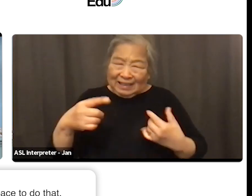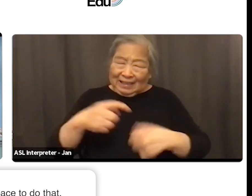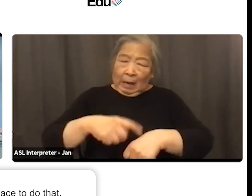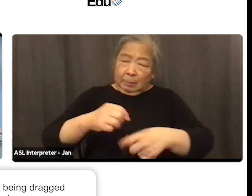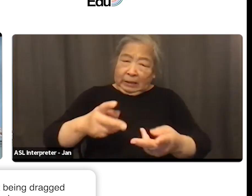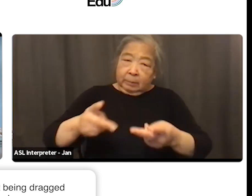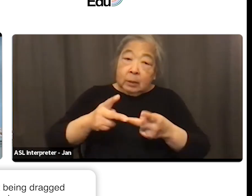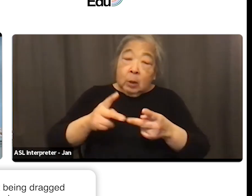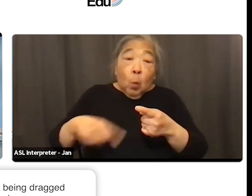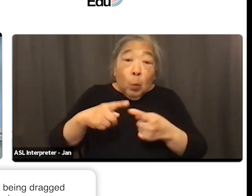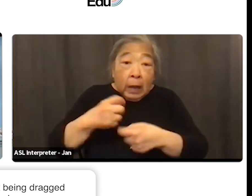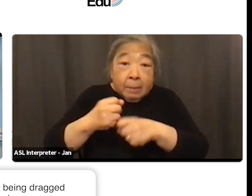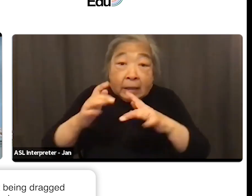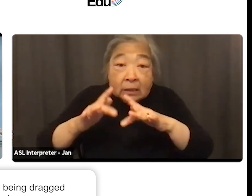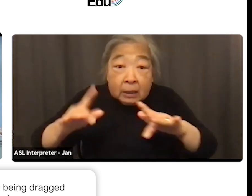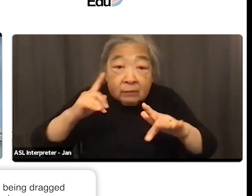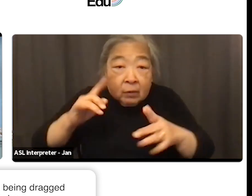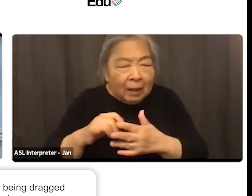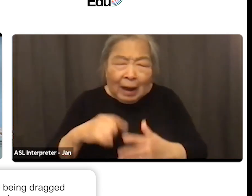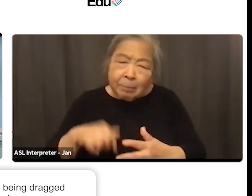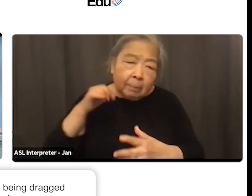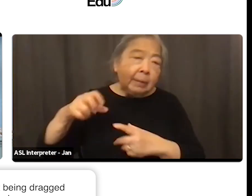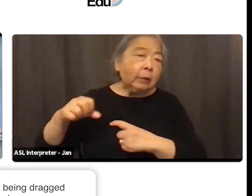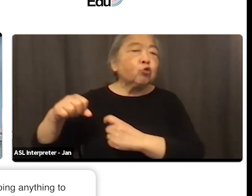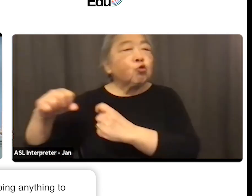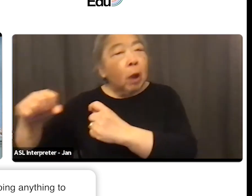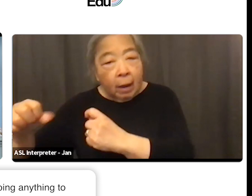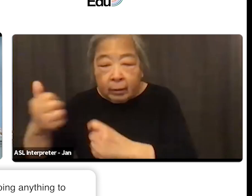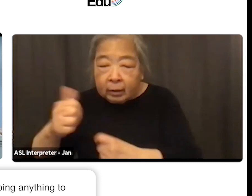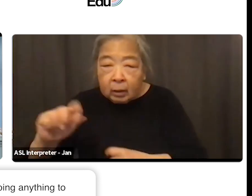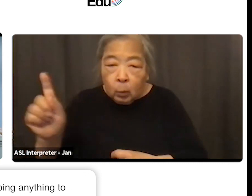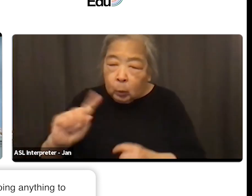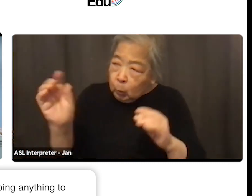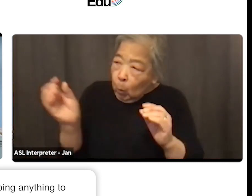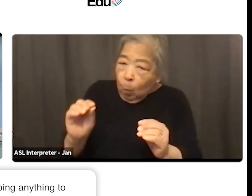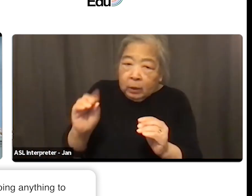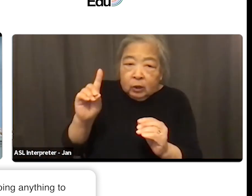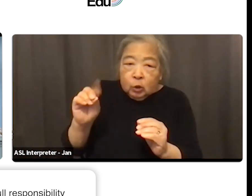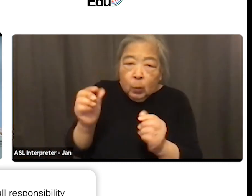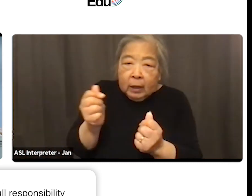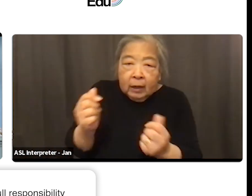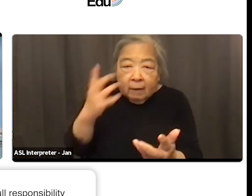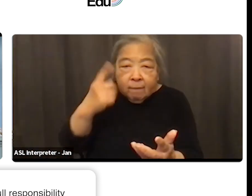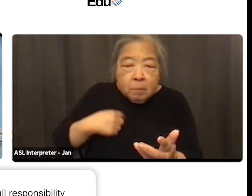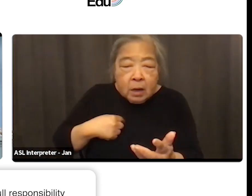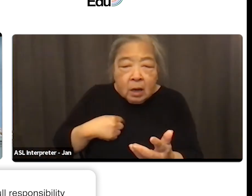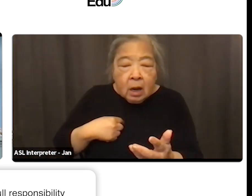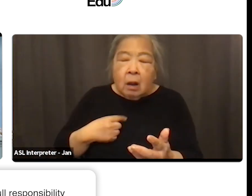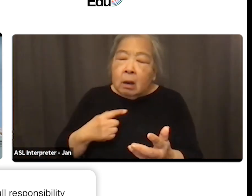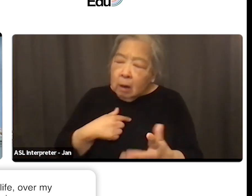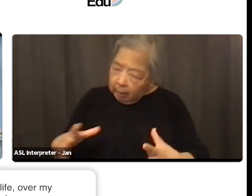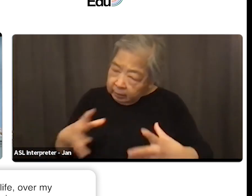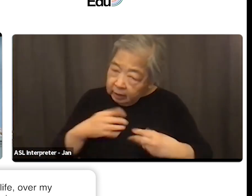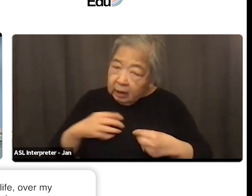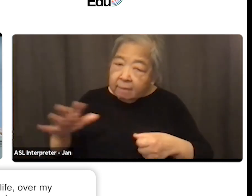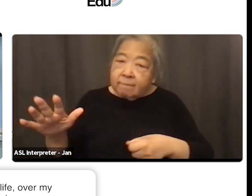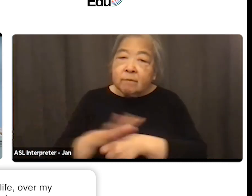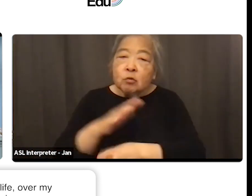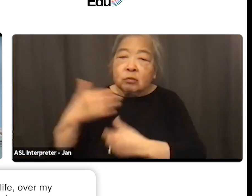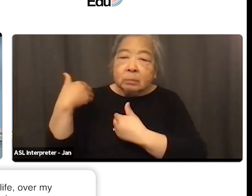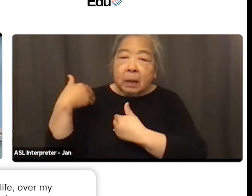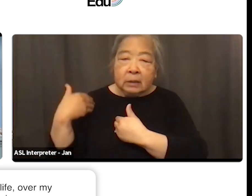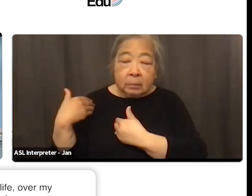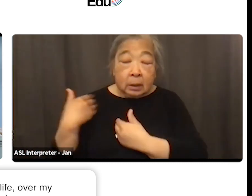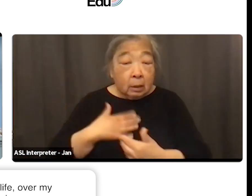do that, then I'm not being dragged anywhere. Nobody's doing anything to me. I'm taking full responsibility over my life, over